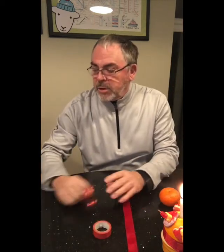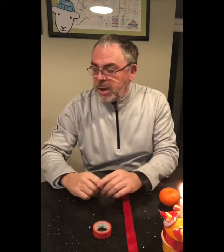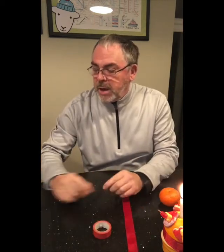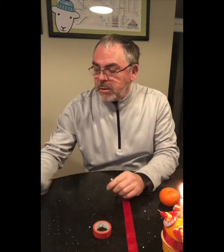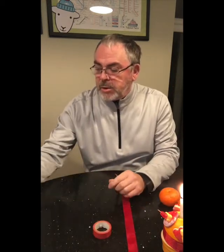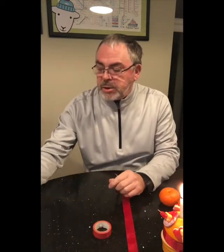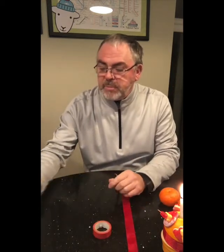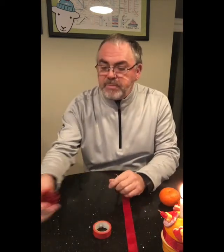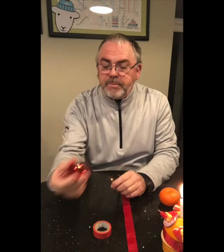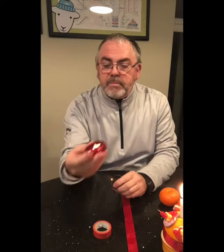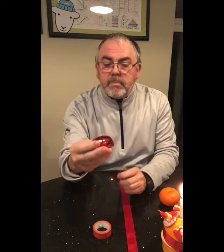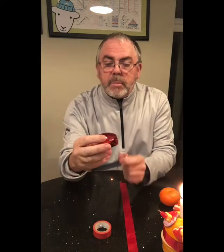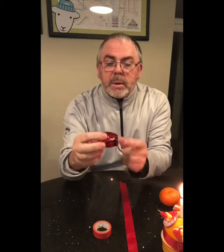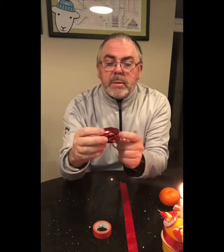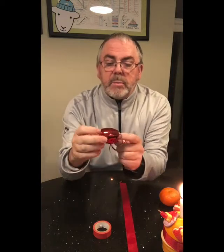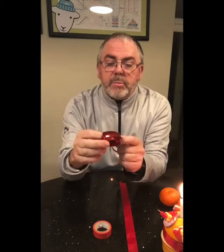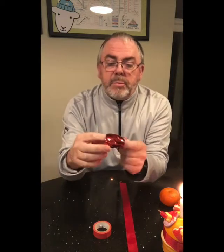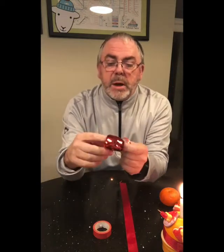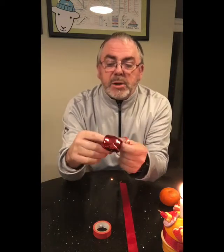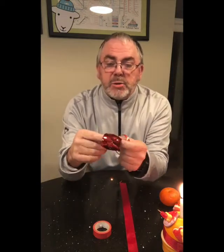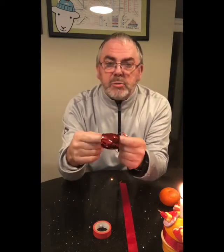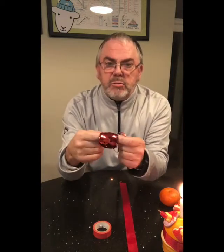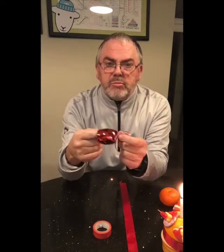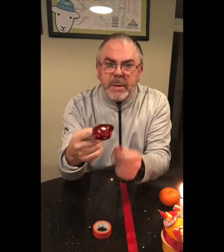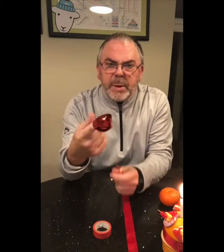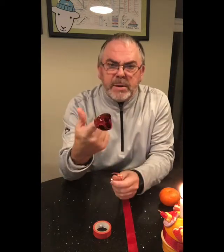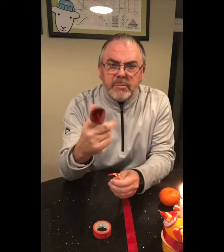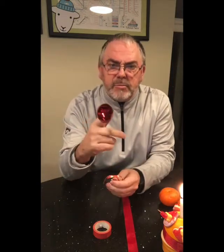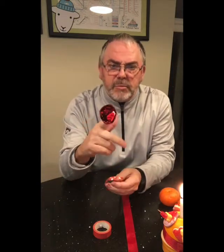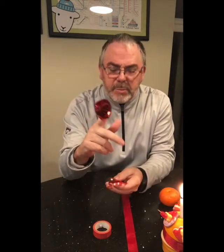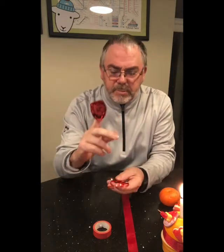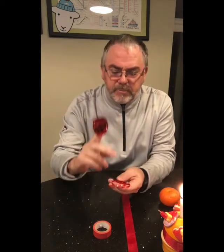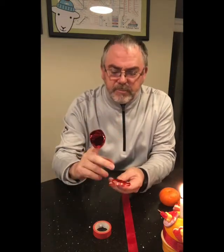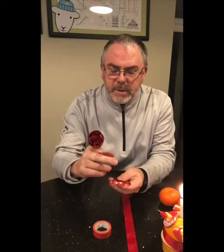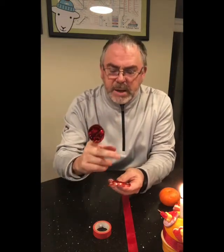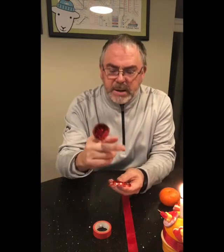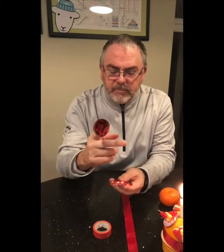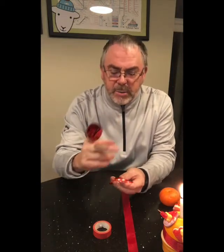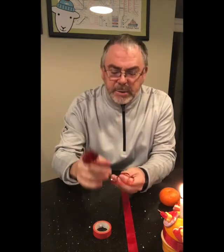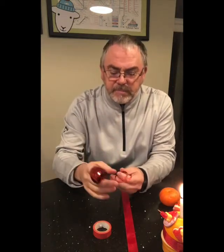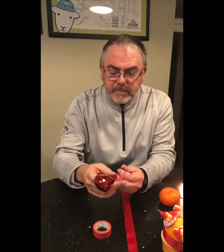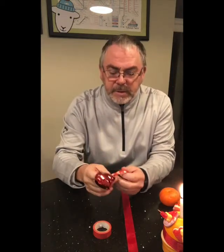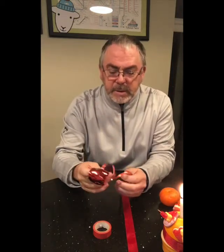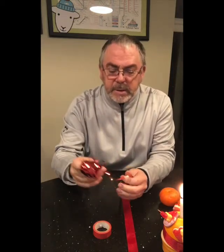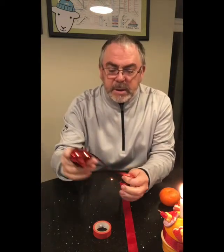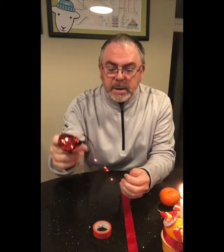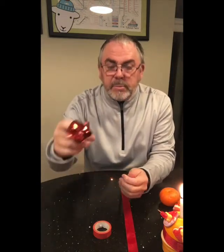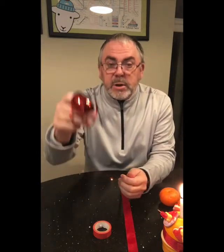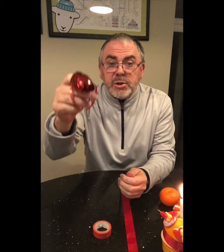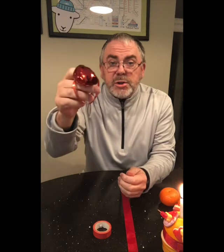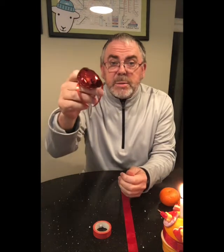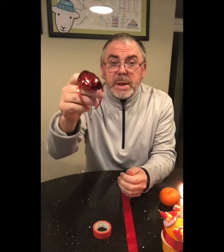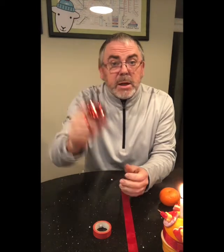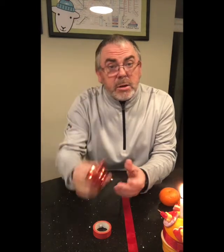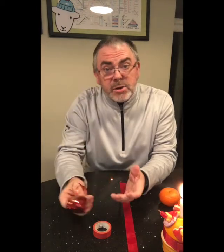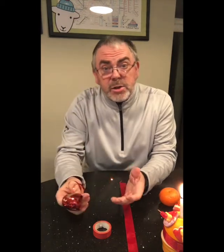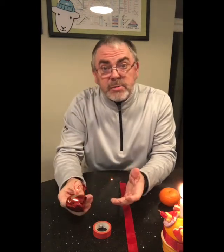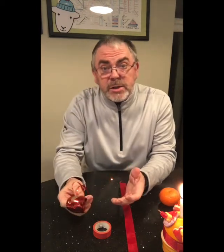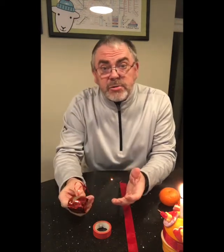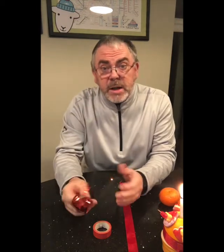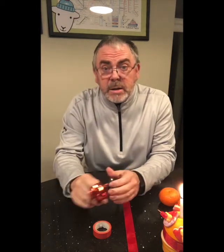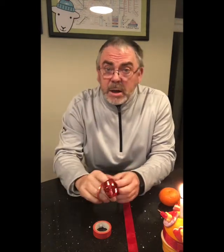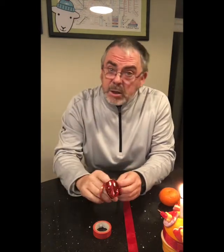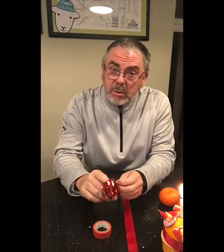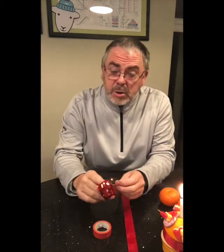I've also here got some parcel wrapping ribbon. You could use some of that. You could use